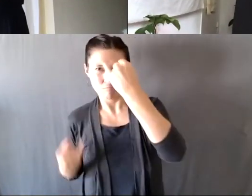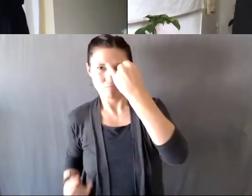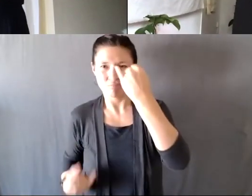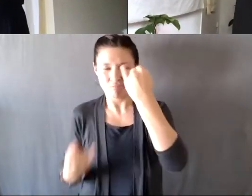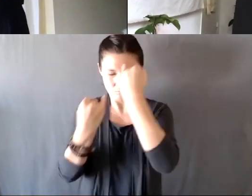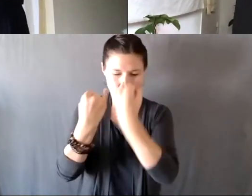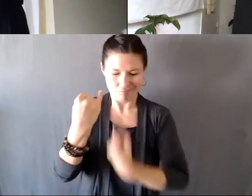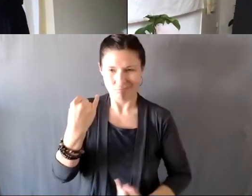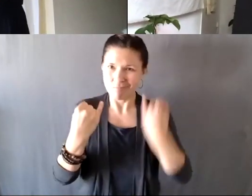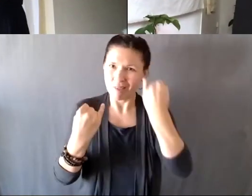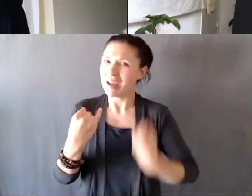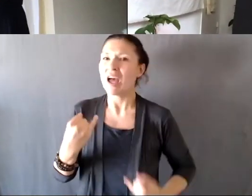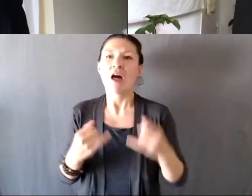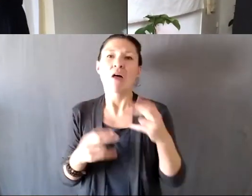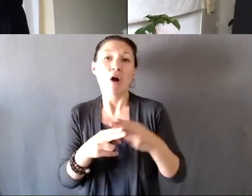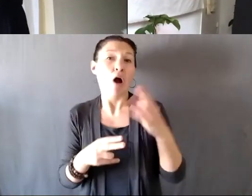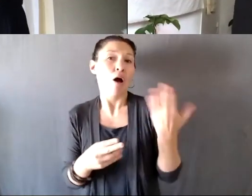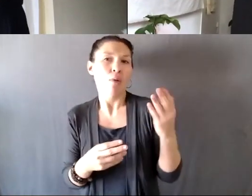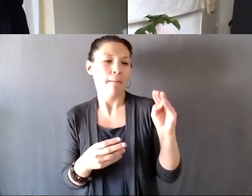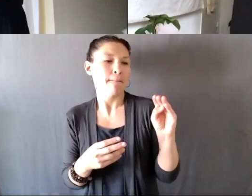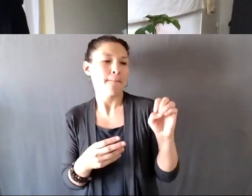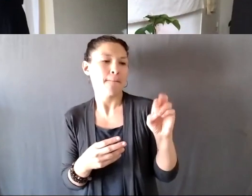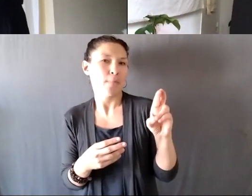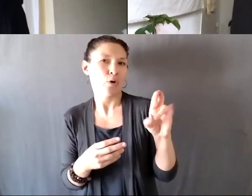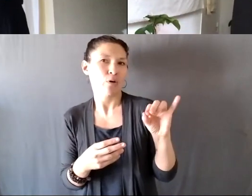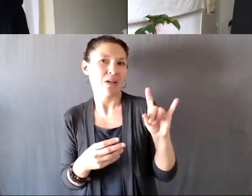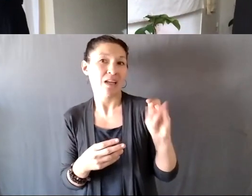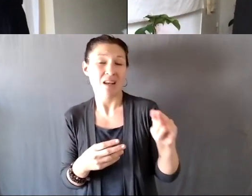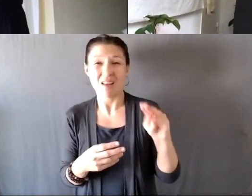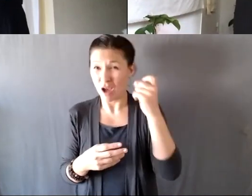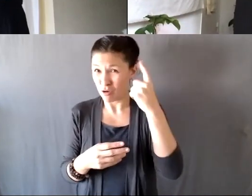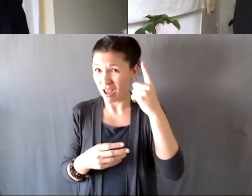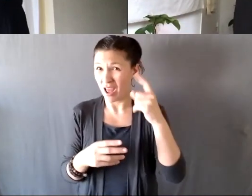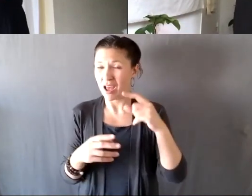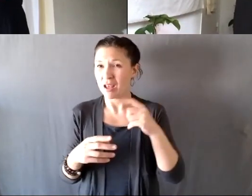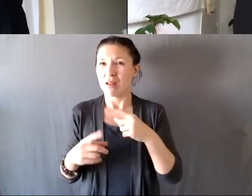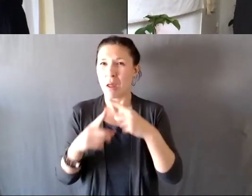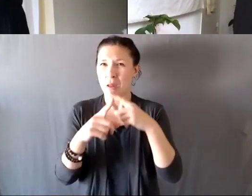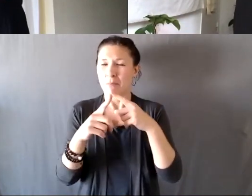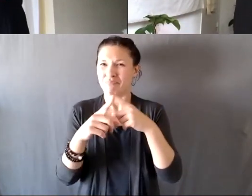actually a Mandarin word.